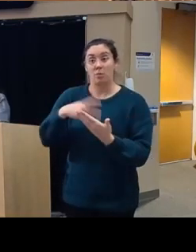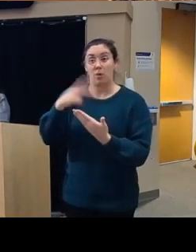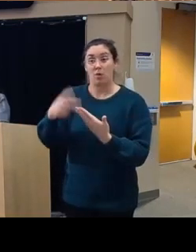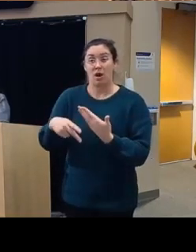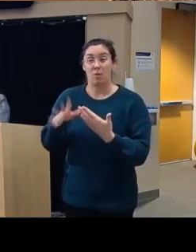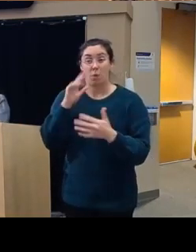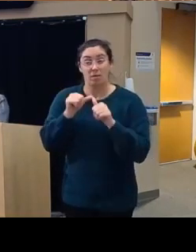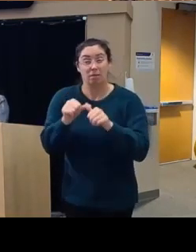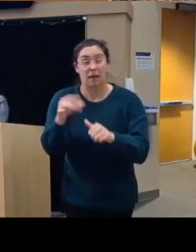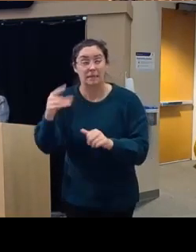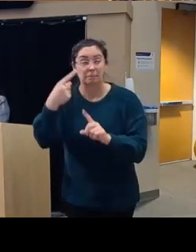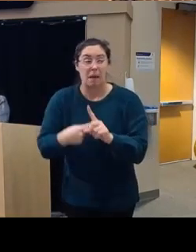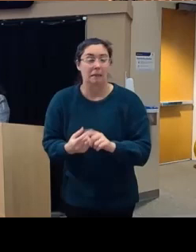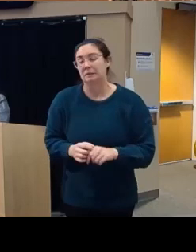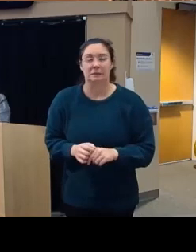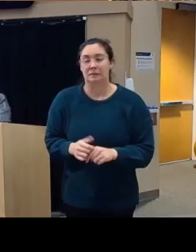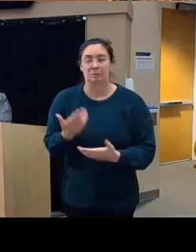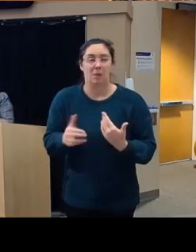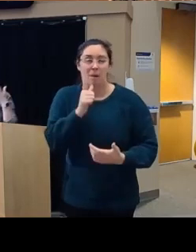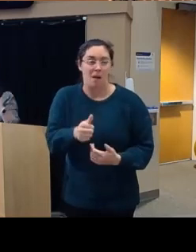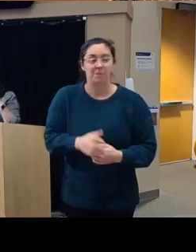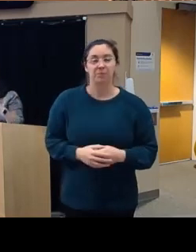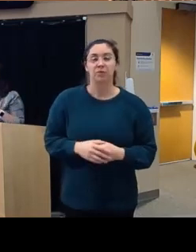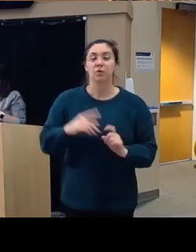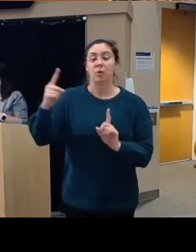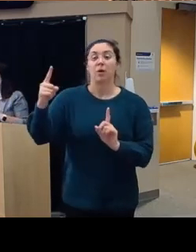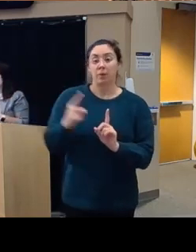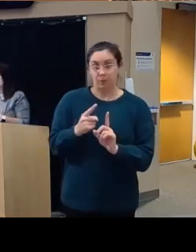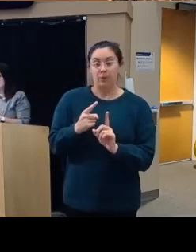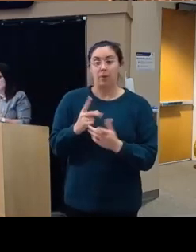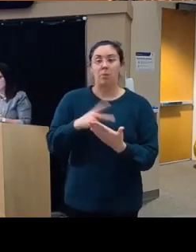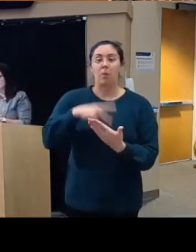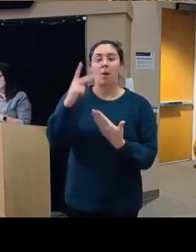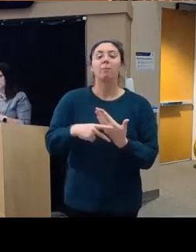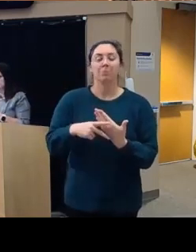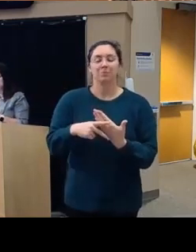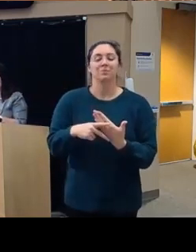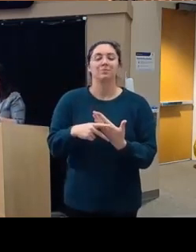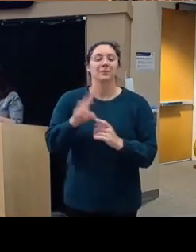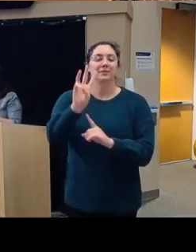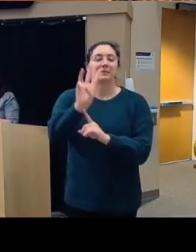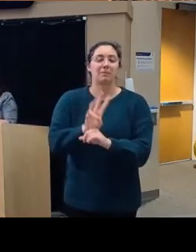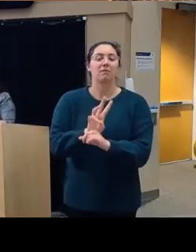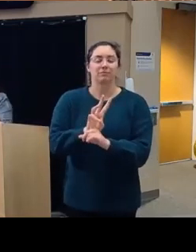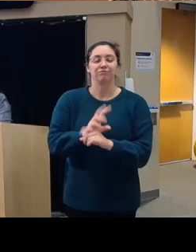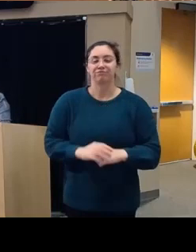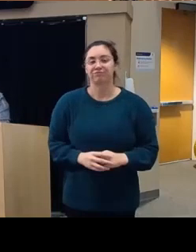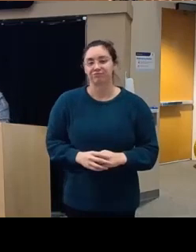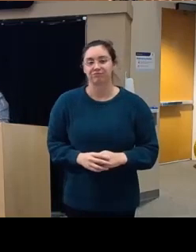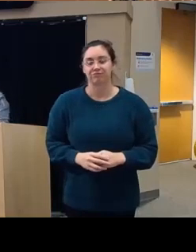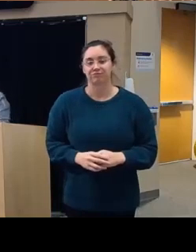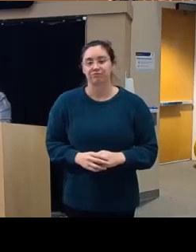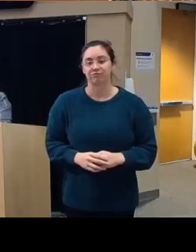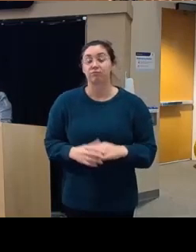anything for 18 months. We were just like, that is not going to work. So we shortened the program to 6 months. We then